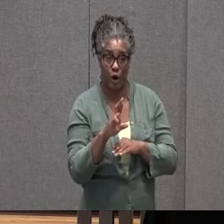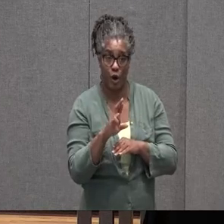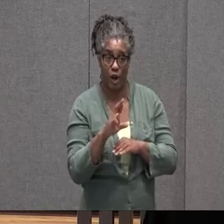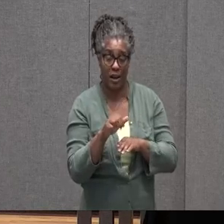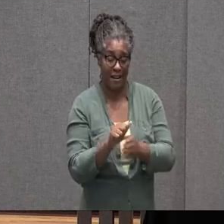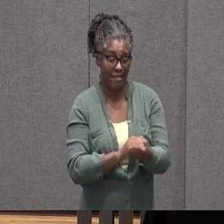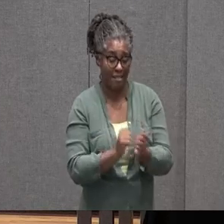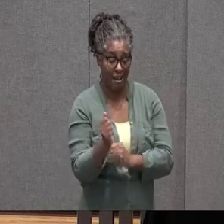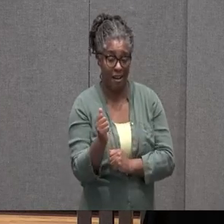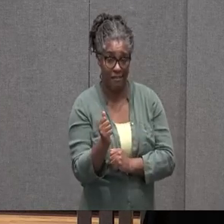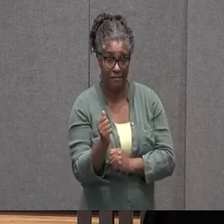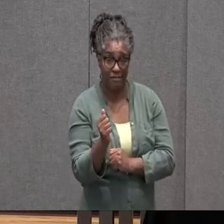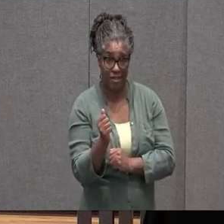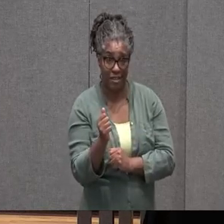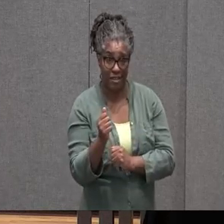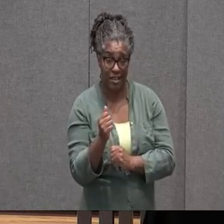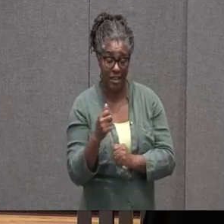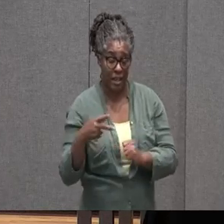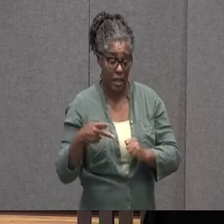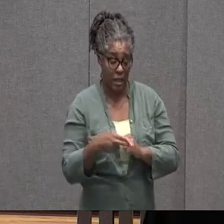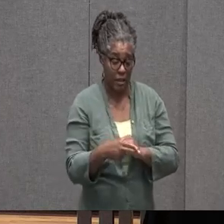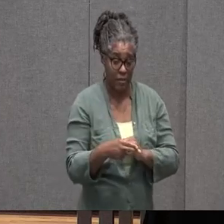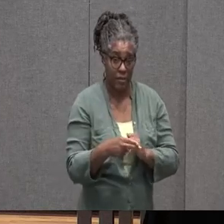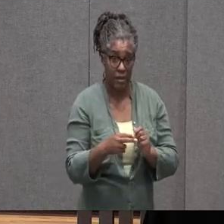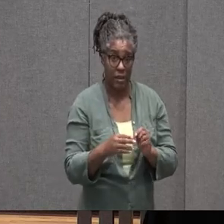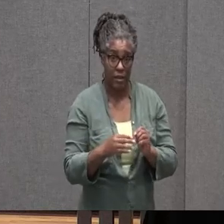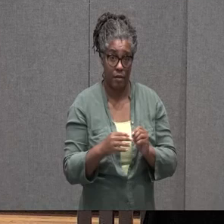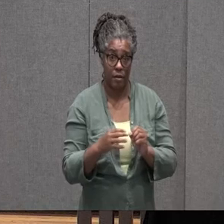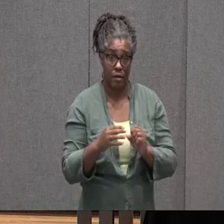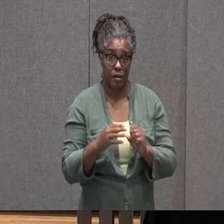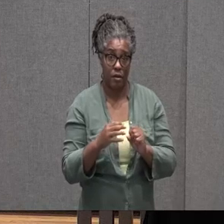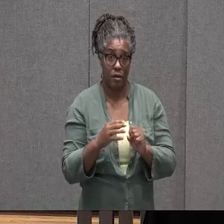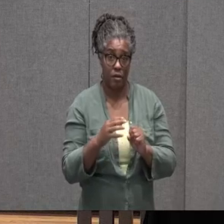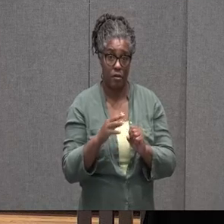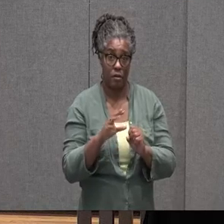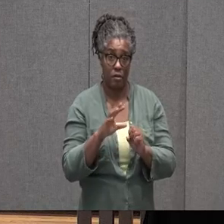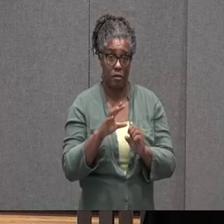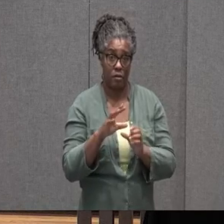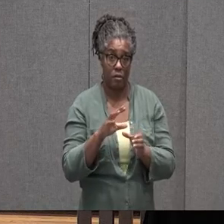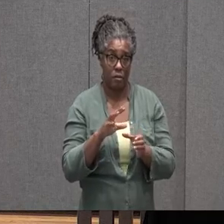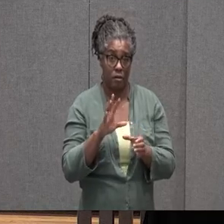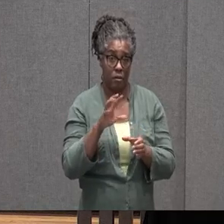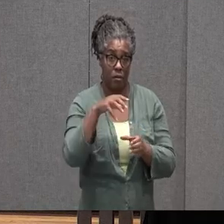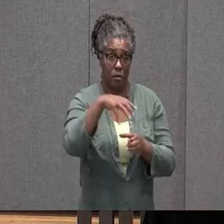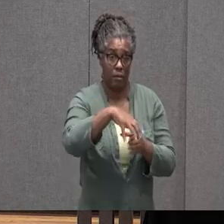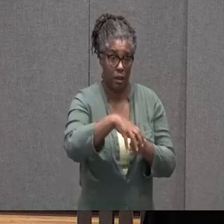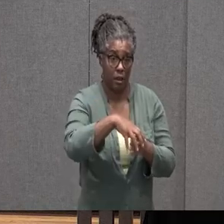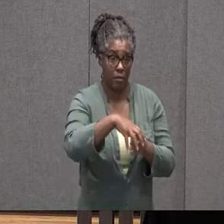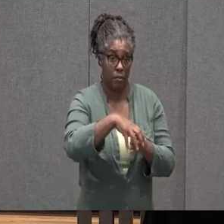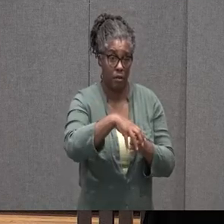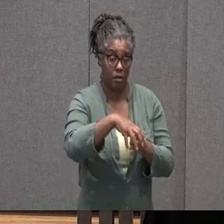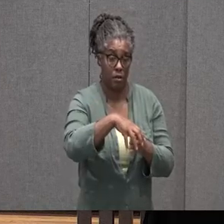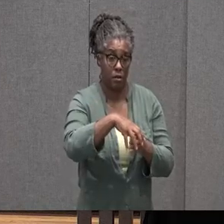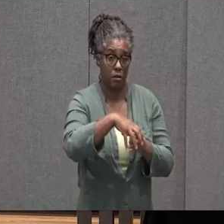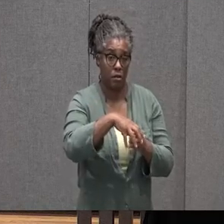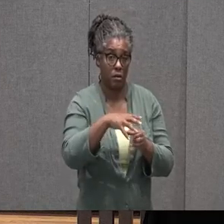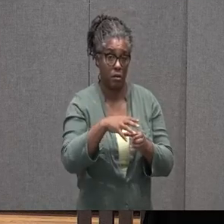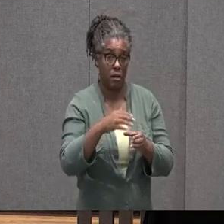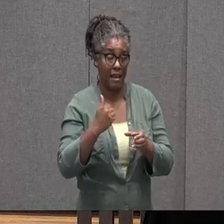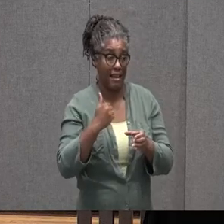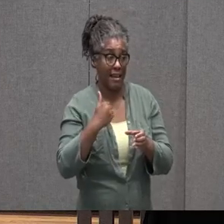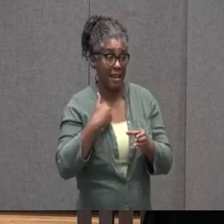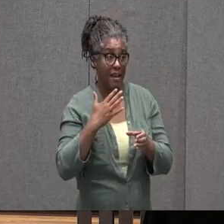put it on top of my cup. Hmm. And I have